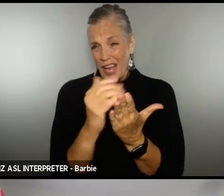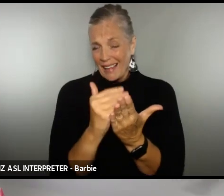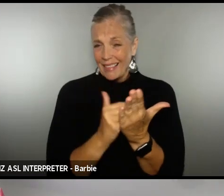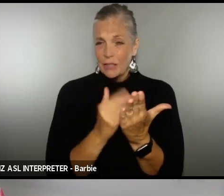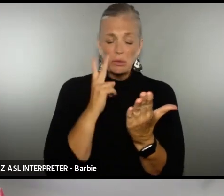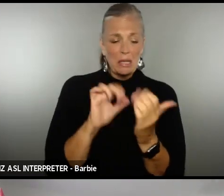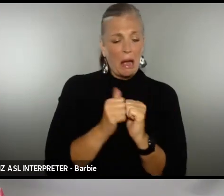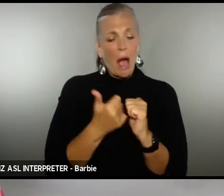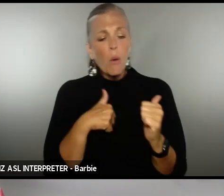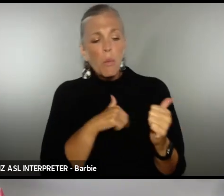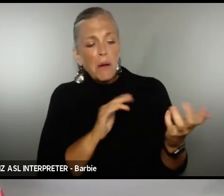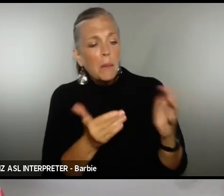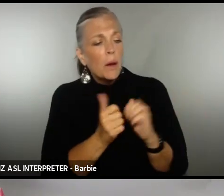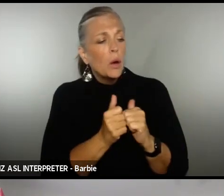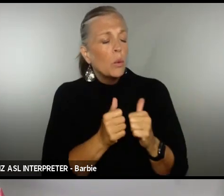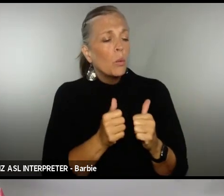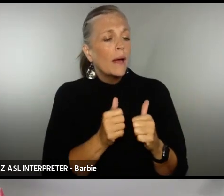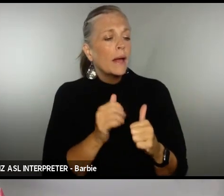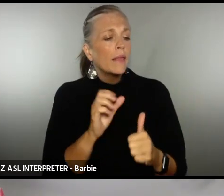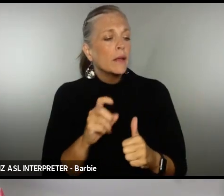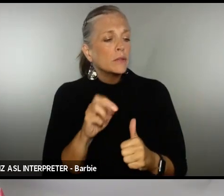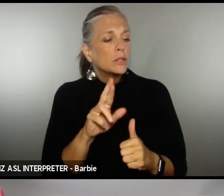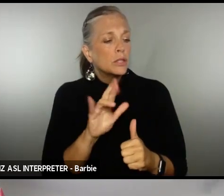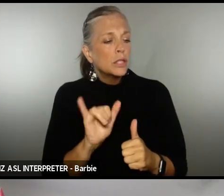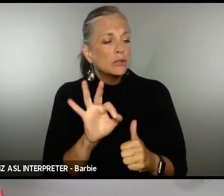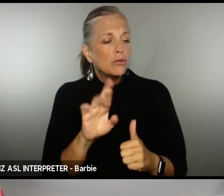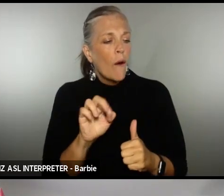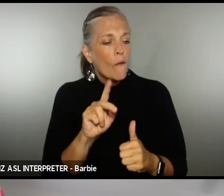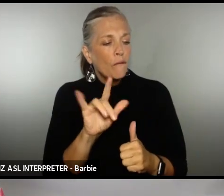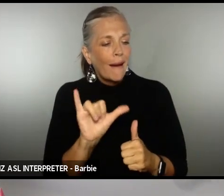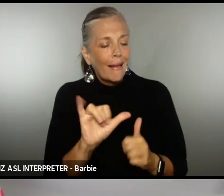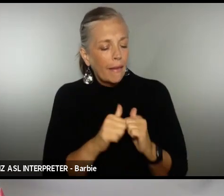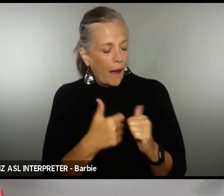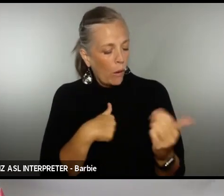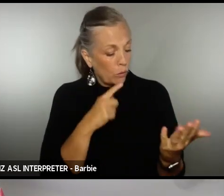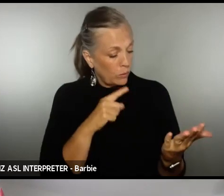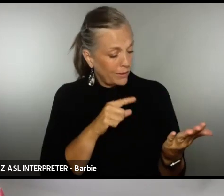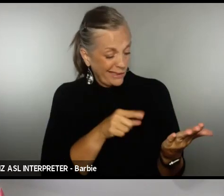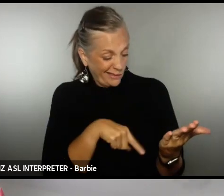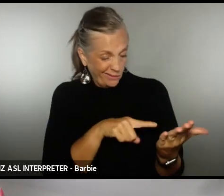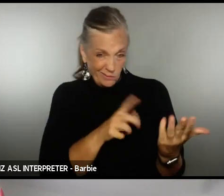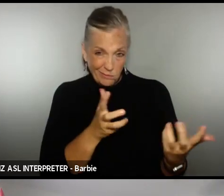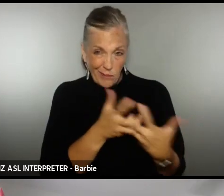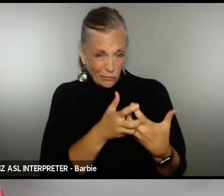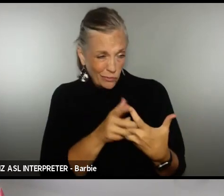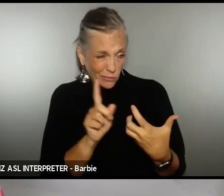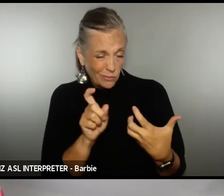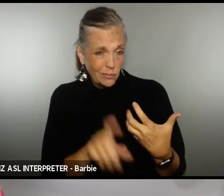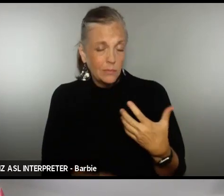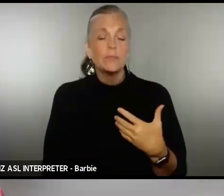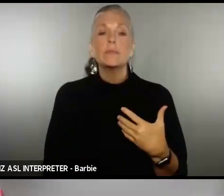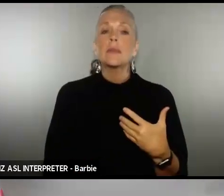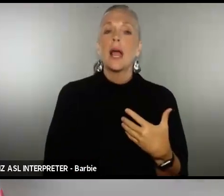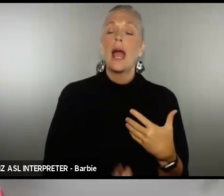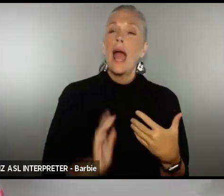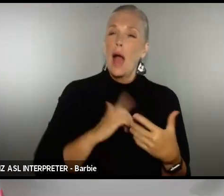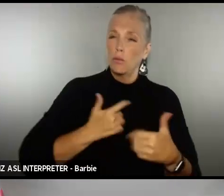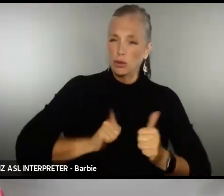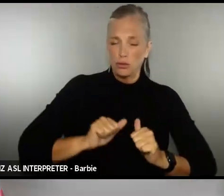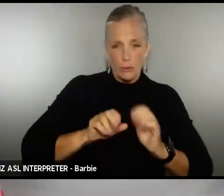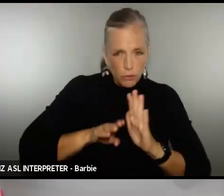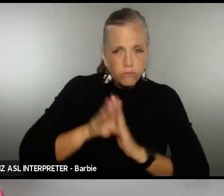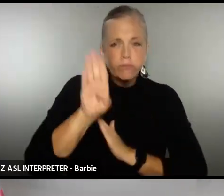trying to get off the ground, and we have some exciting prospects in the future, is our NICE program.